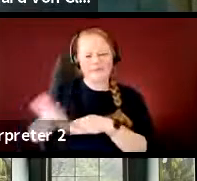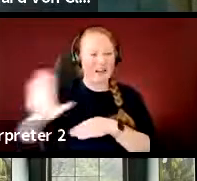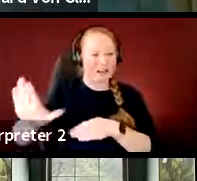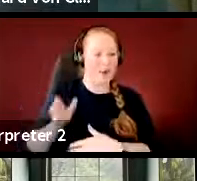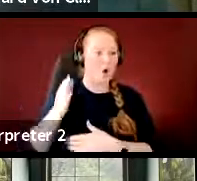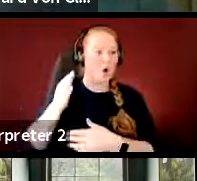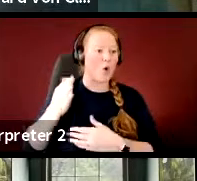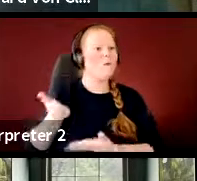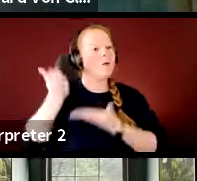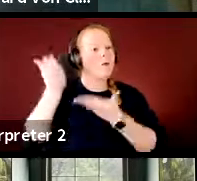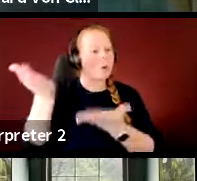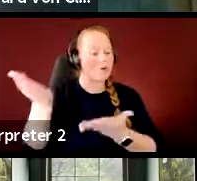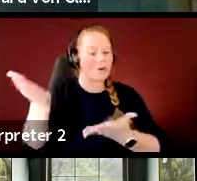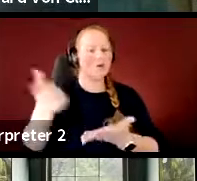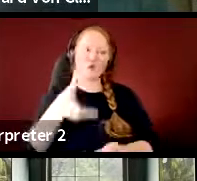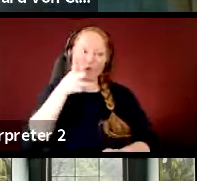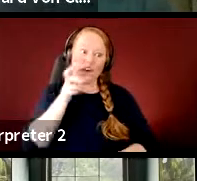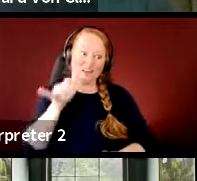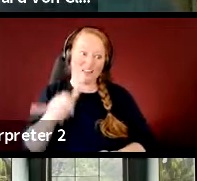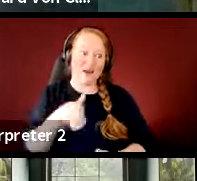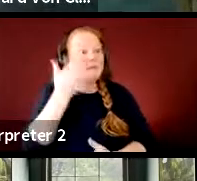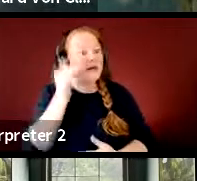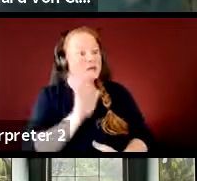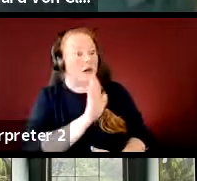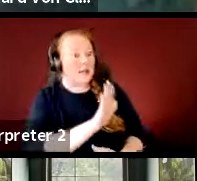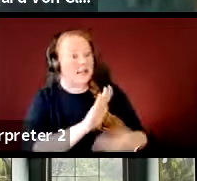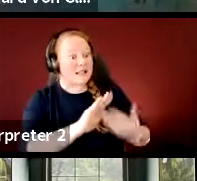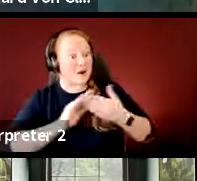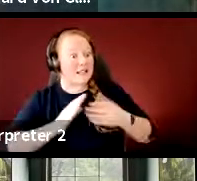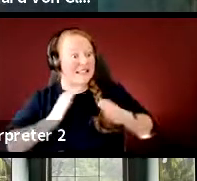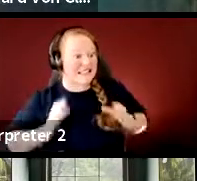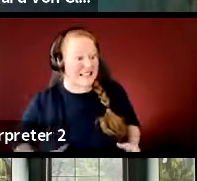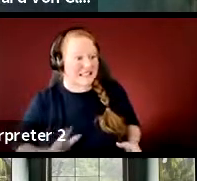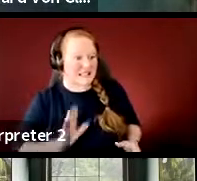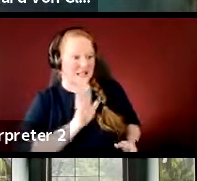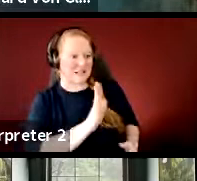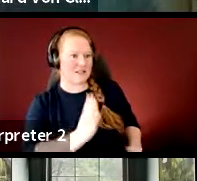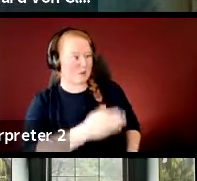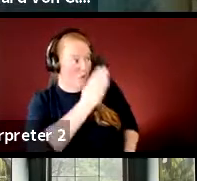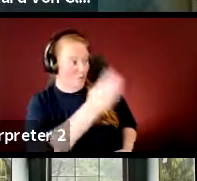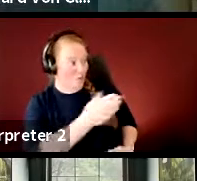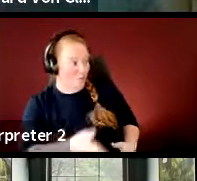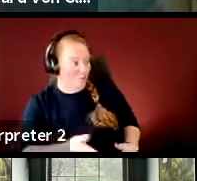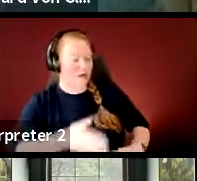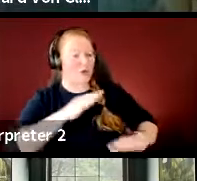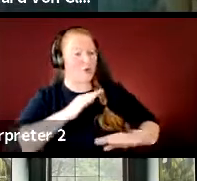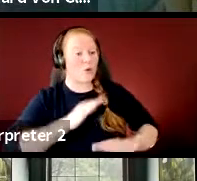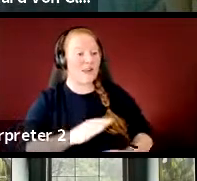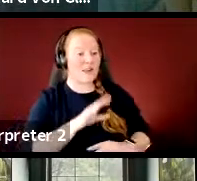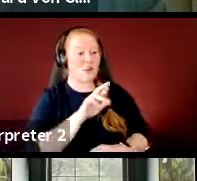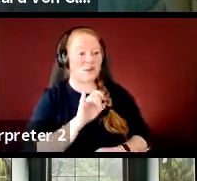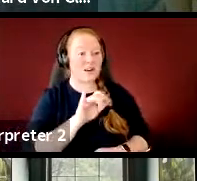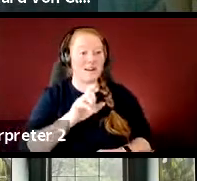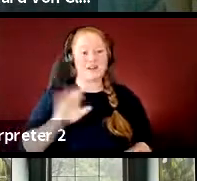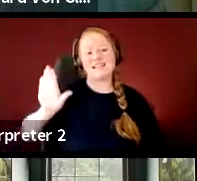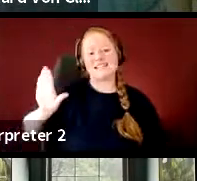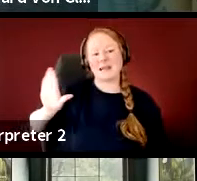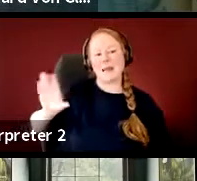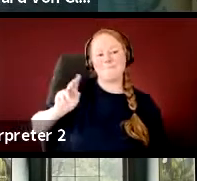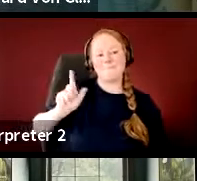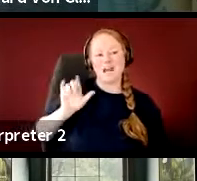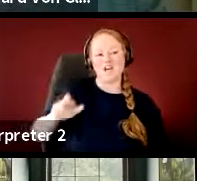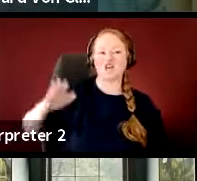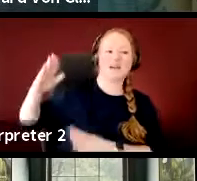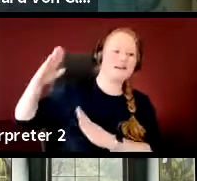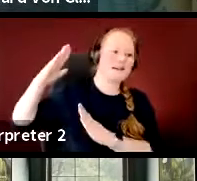because direct relief to citizens, businesses, and institutions was the mayor's first priority, and it was the priority